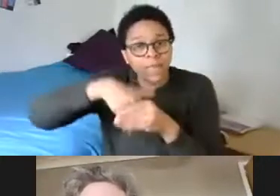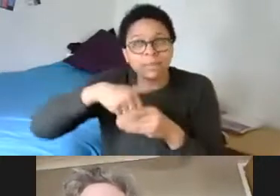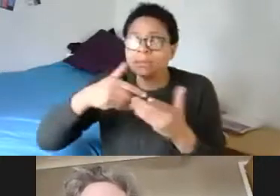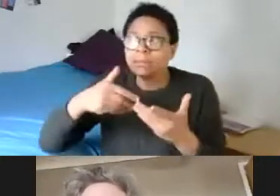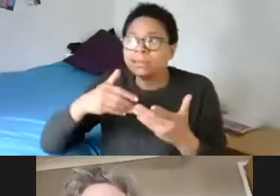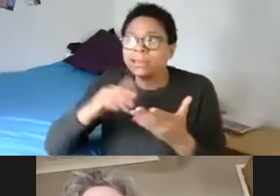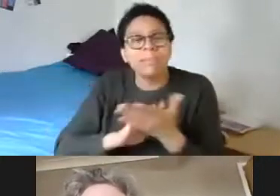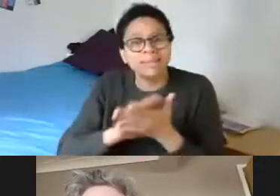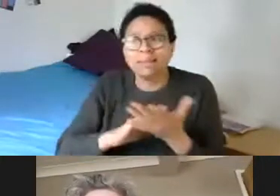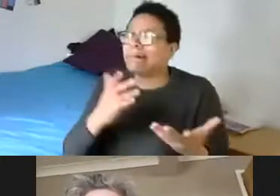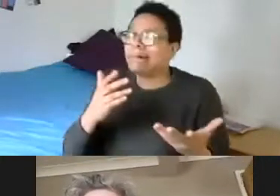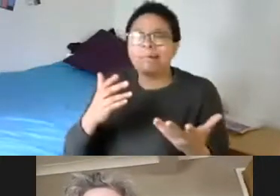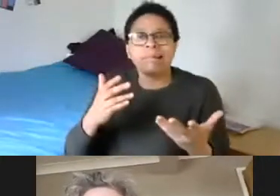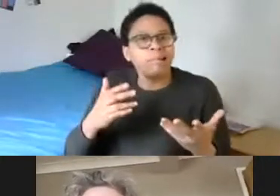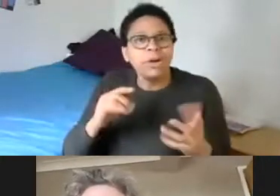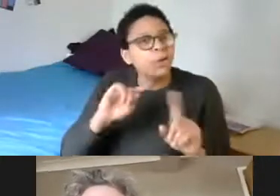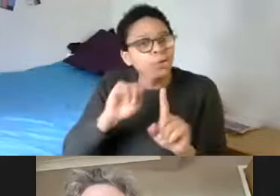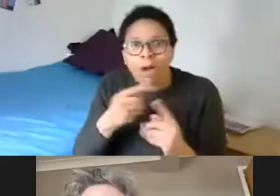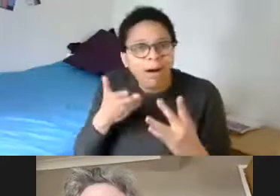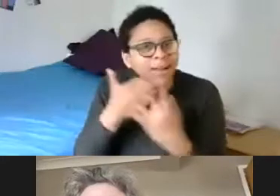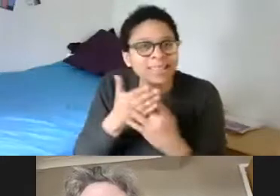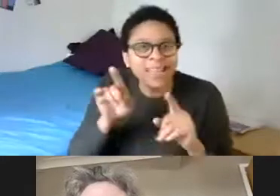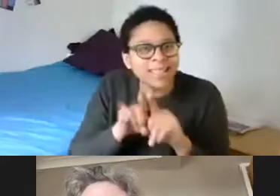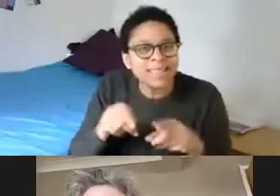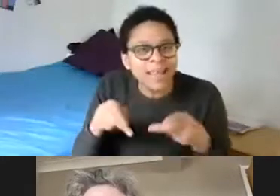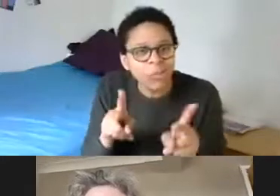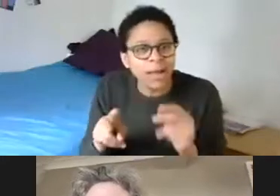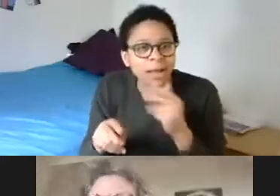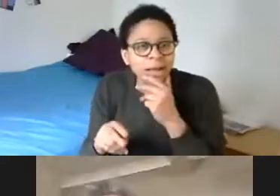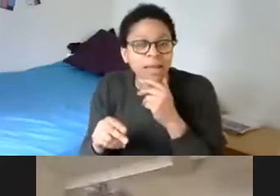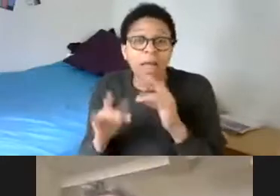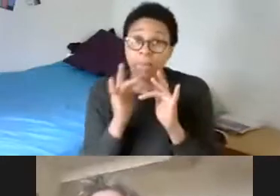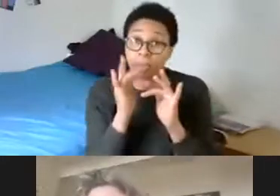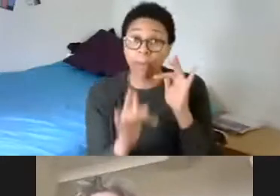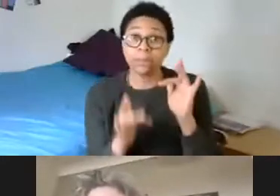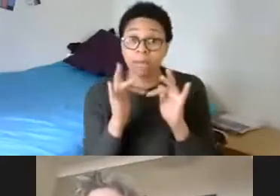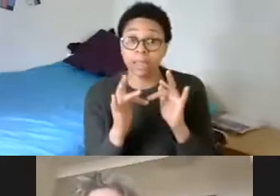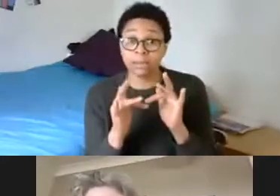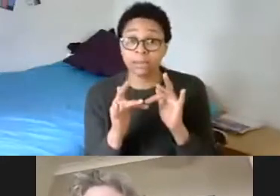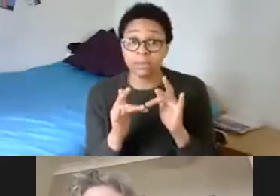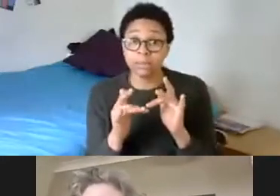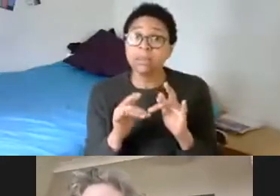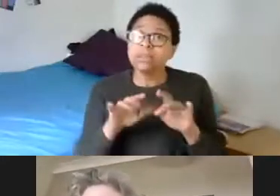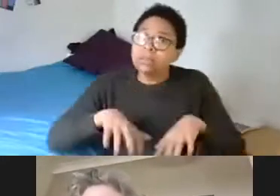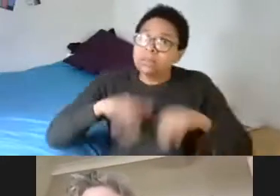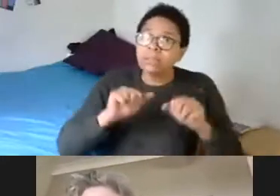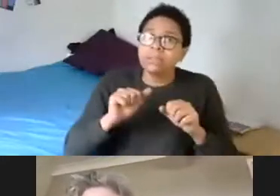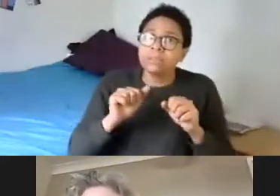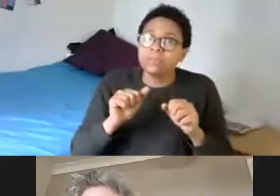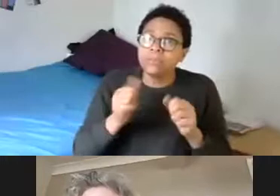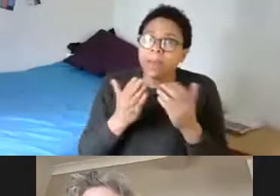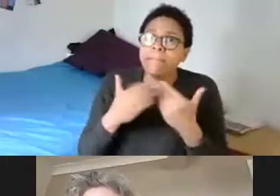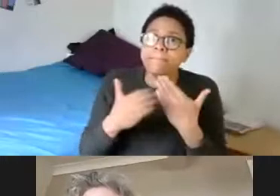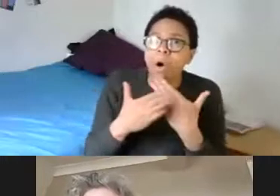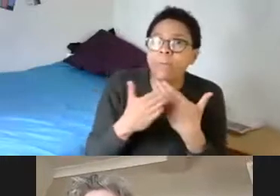now realizing, actually, you know what, this needs to be sorted. And actually the website is actually just started coming live, so there's going to be a lot